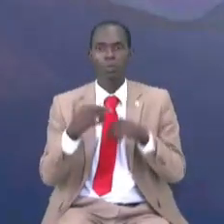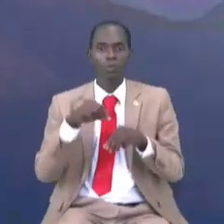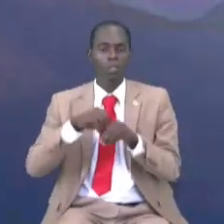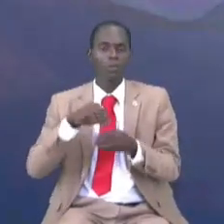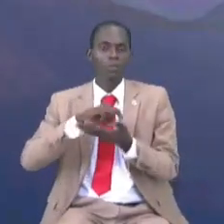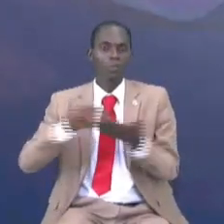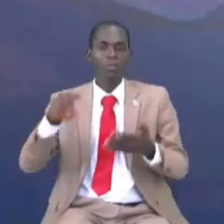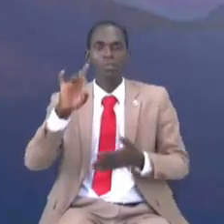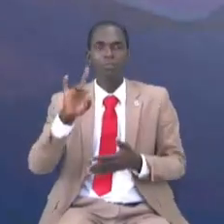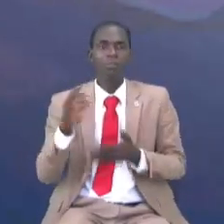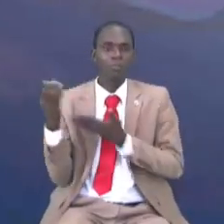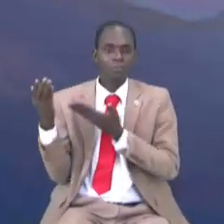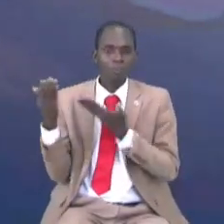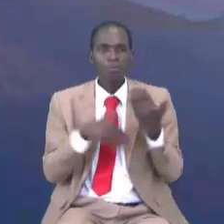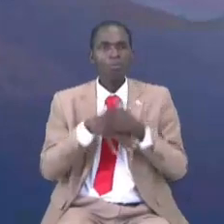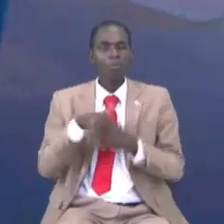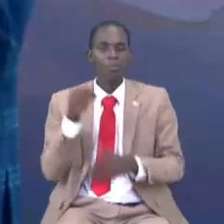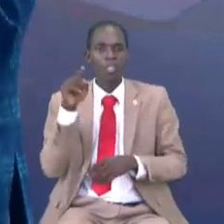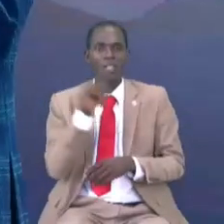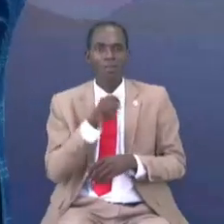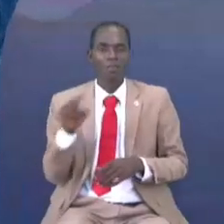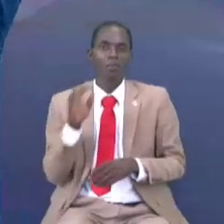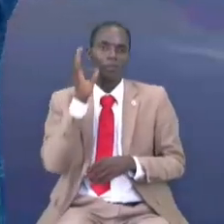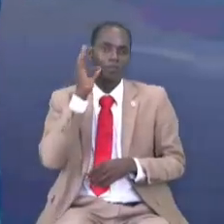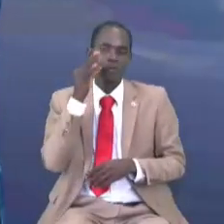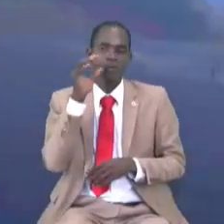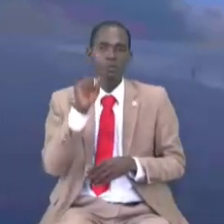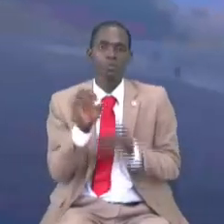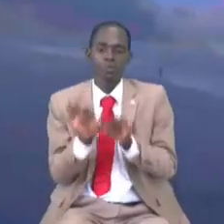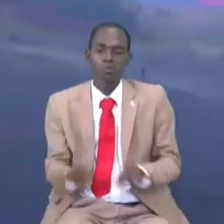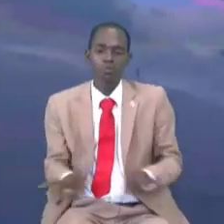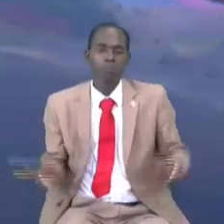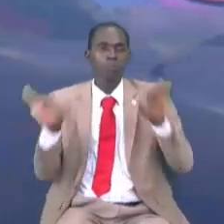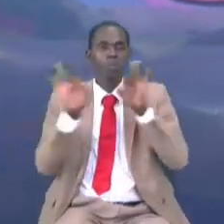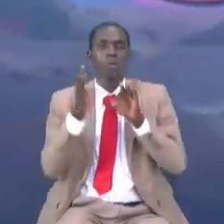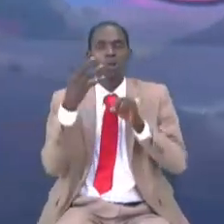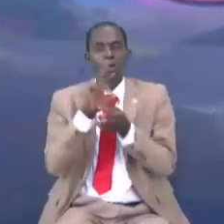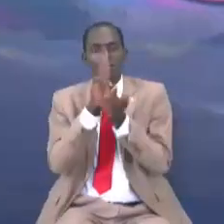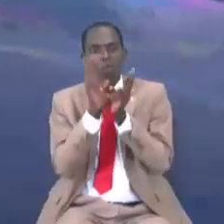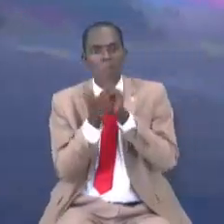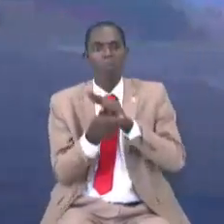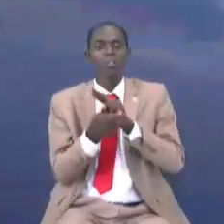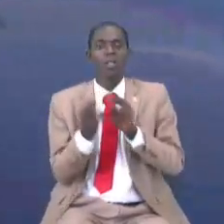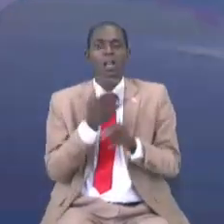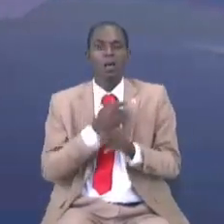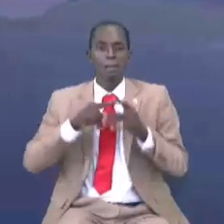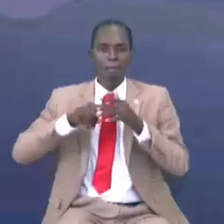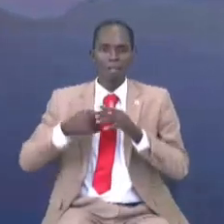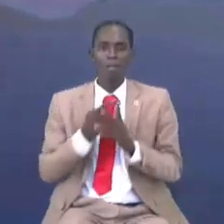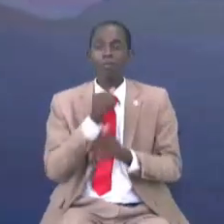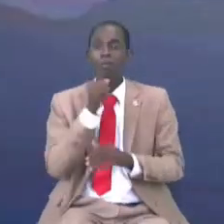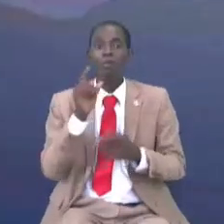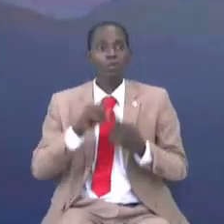fruits worthy of repentance, and begin not to say within yourselves,